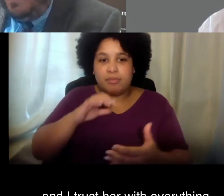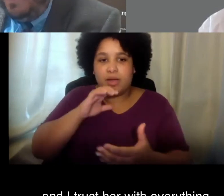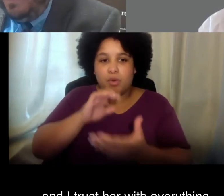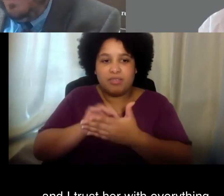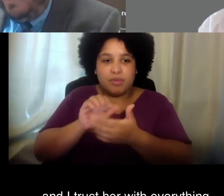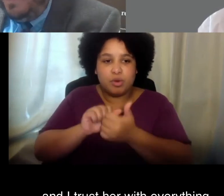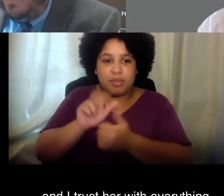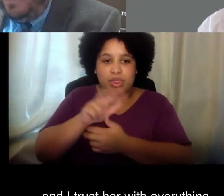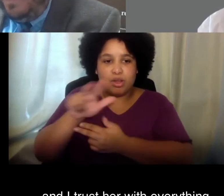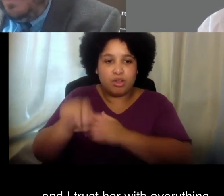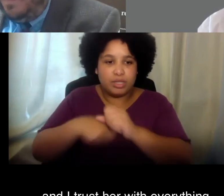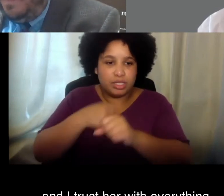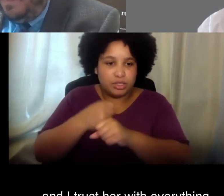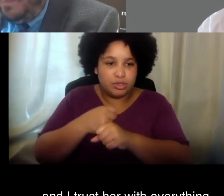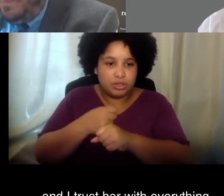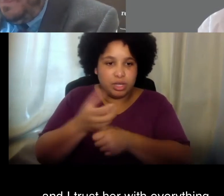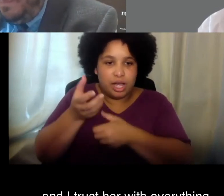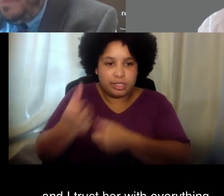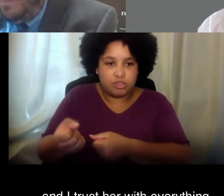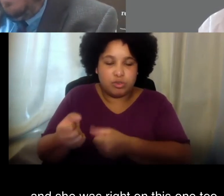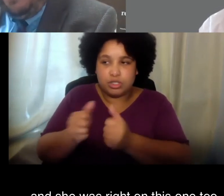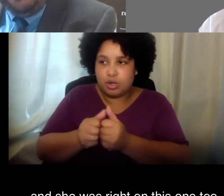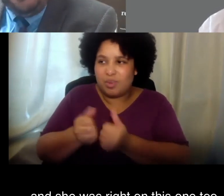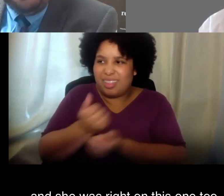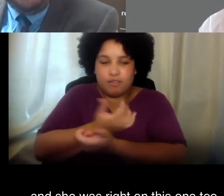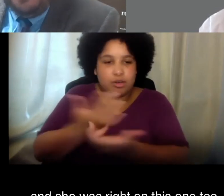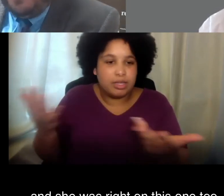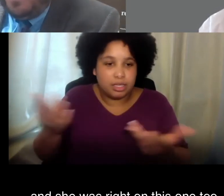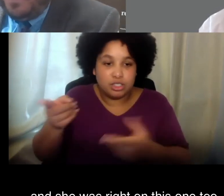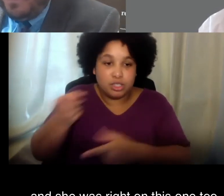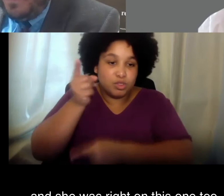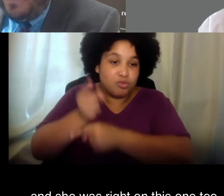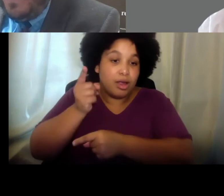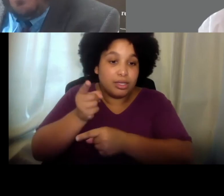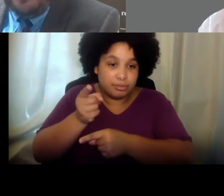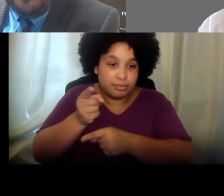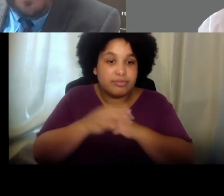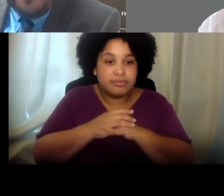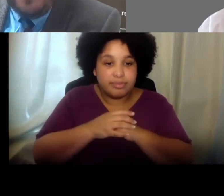and I trust her with everything. And she was right on this one too.